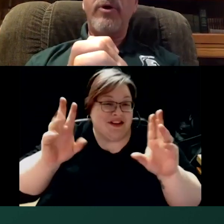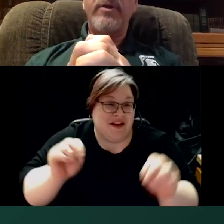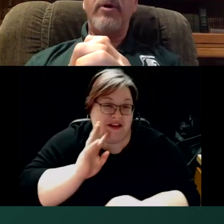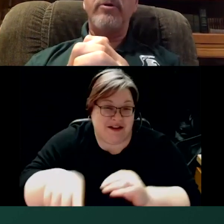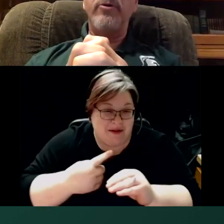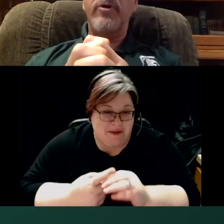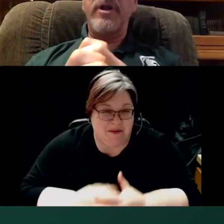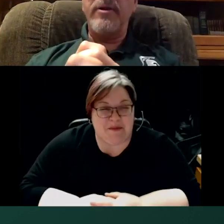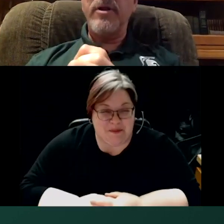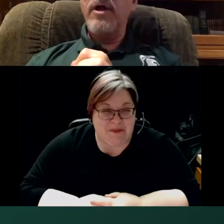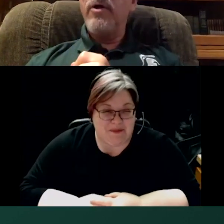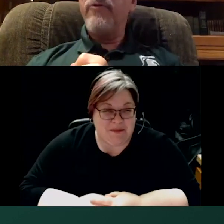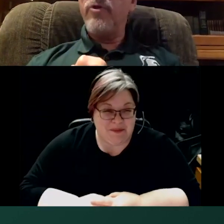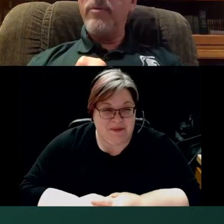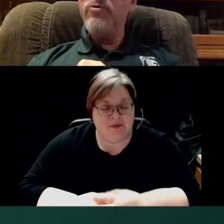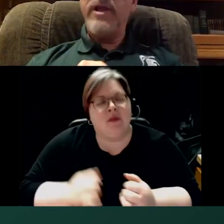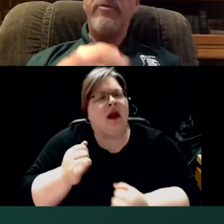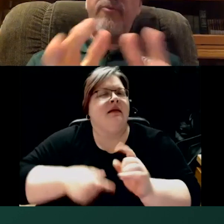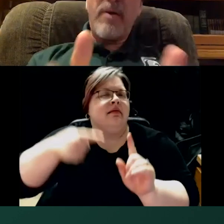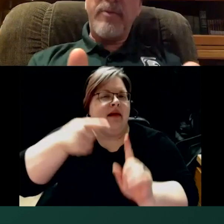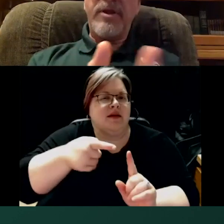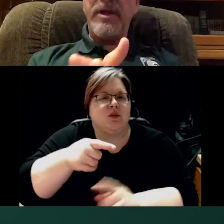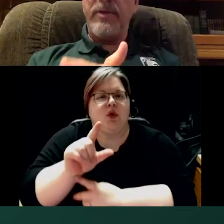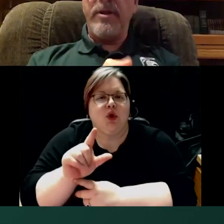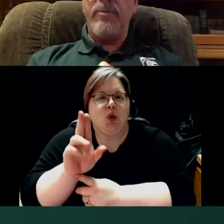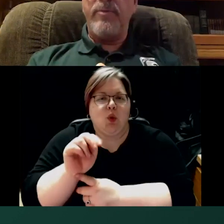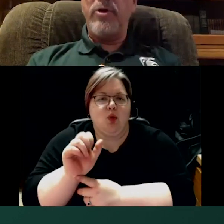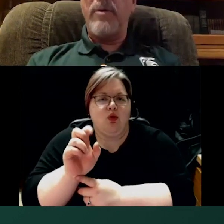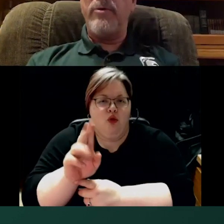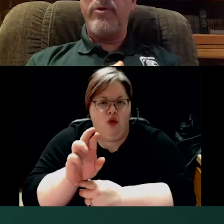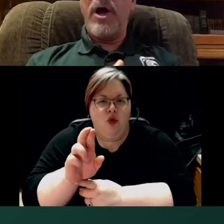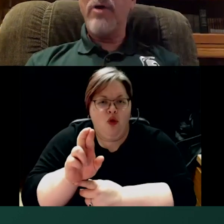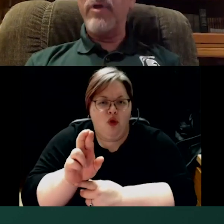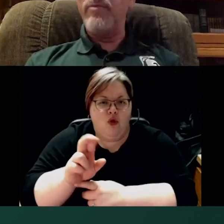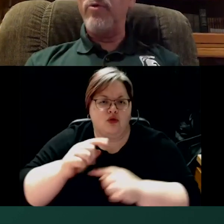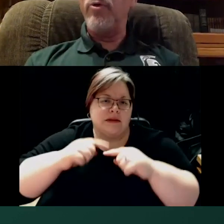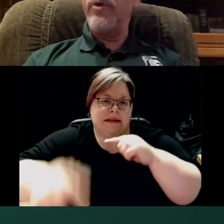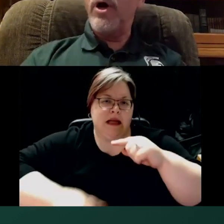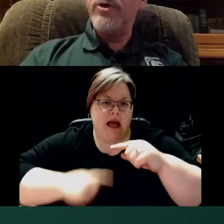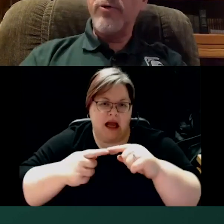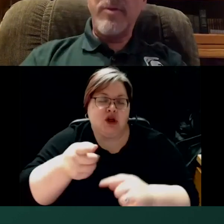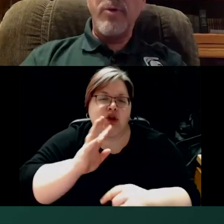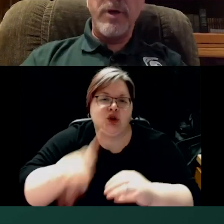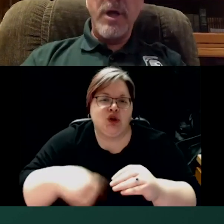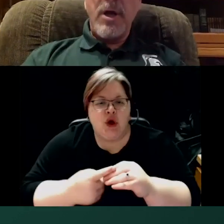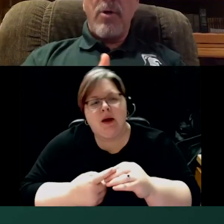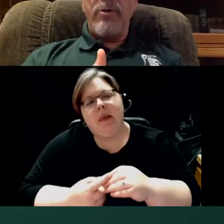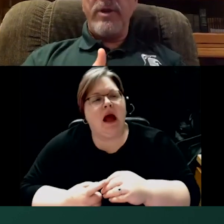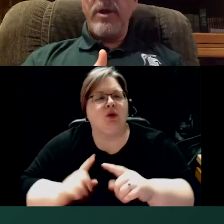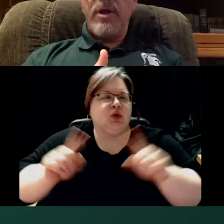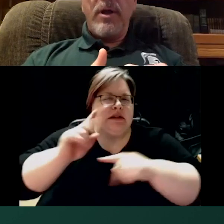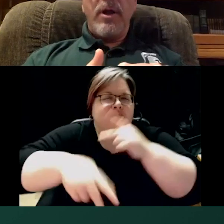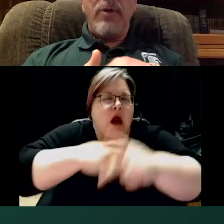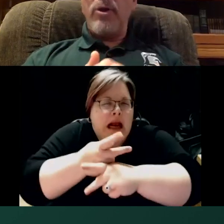last point about lunar cycles, full moon names. You've probably seen these. We talk about the harvest moon or the hunter's moon or